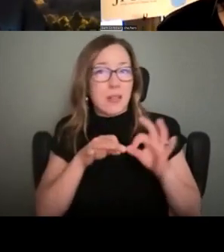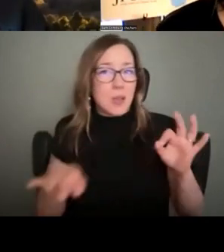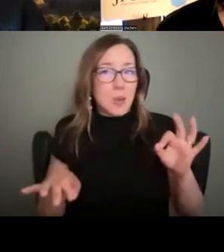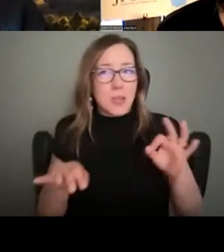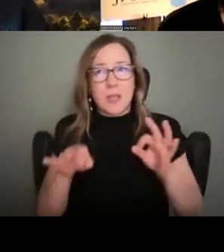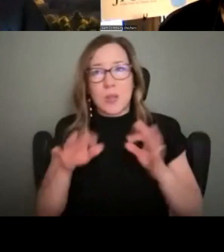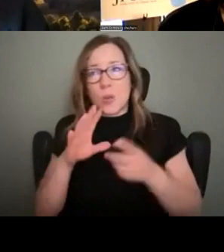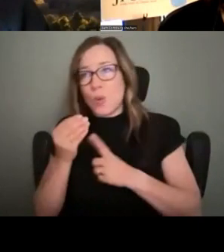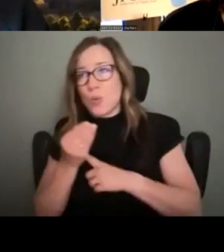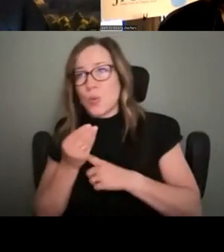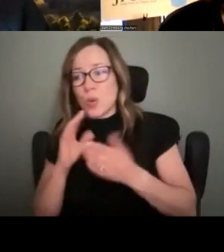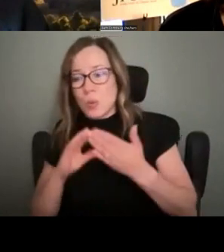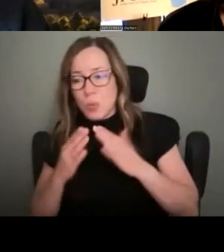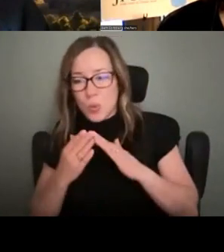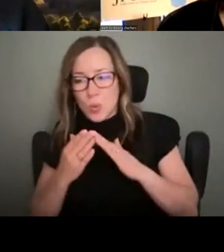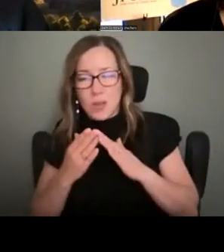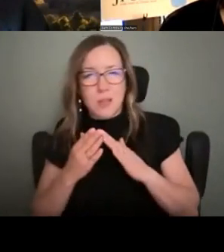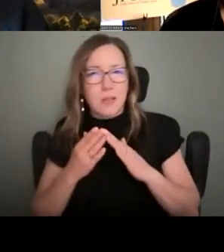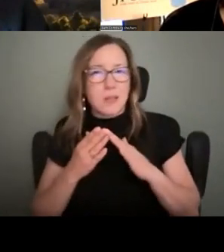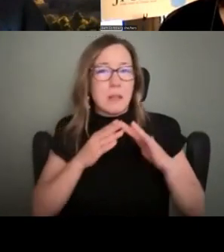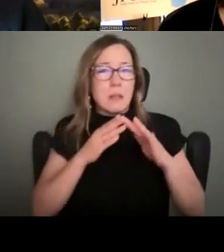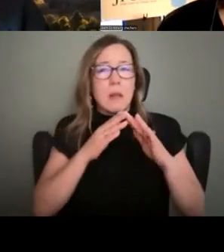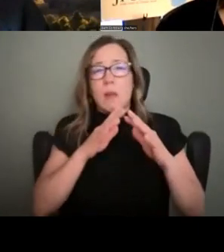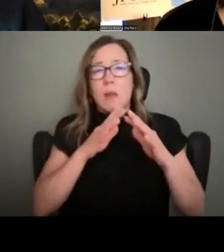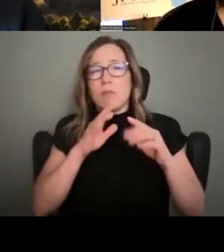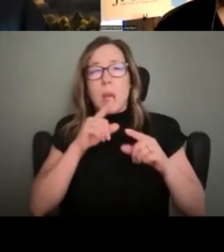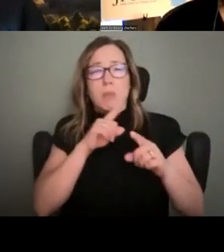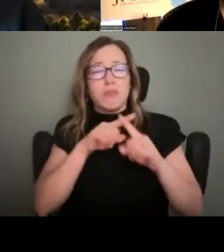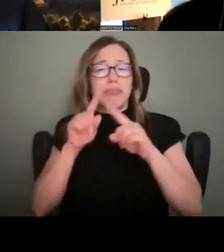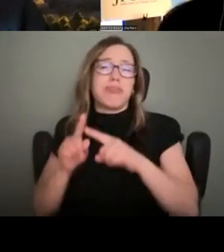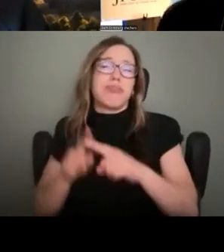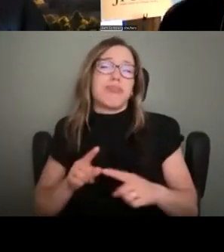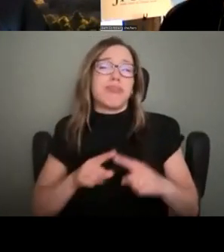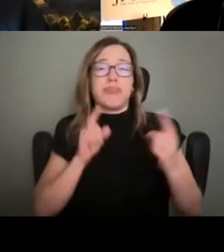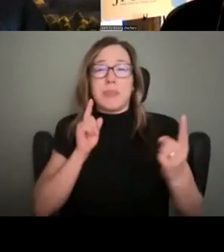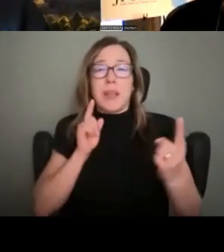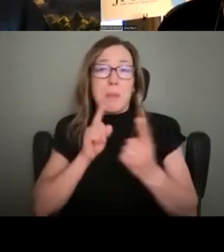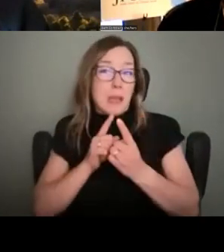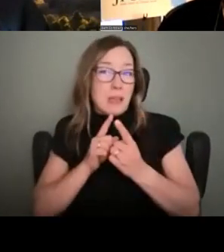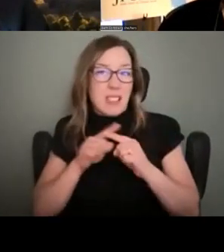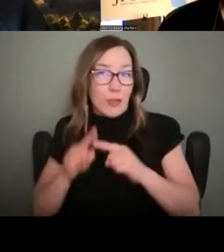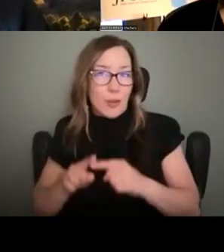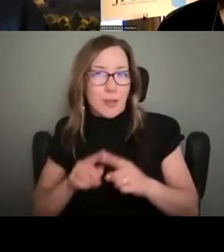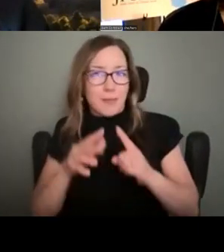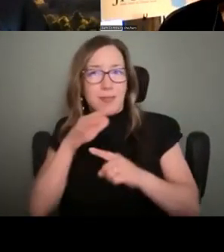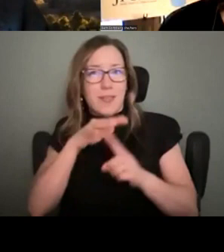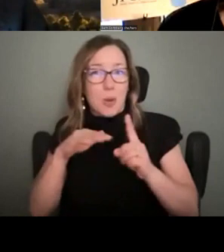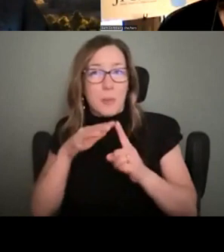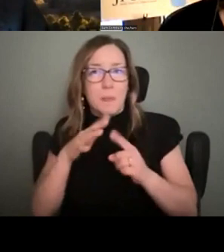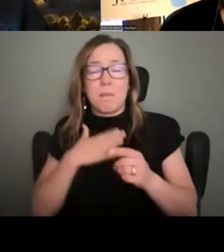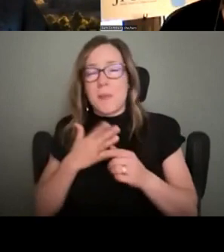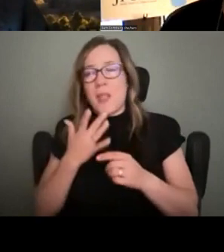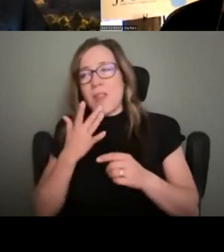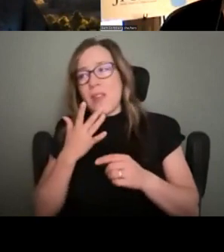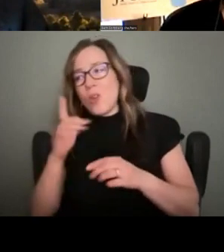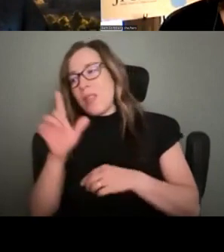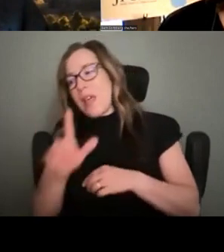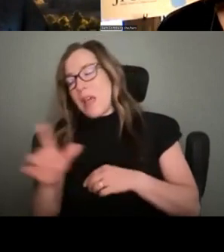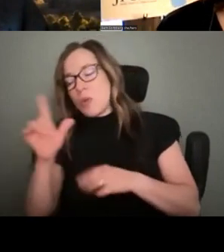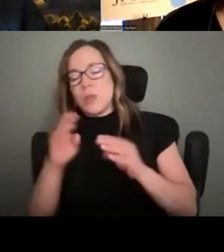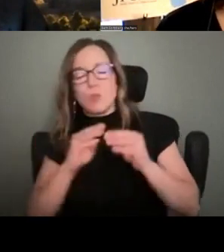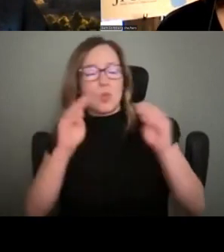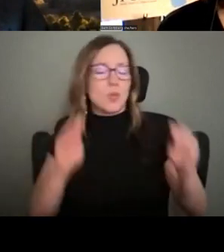communities. Cafes meet in a wide variety of settings. Some of my favorite types of settings are libraries,